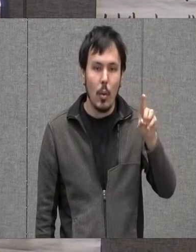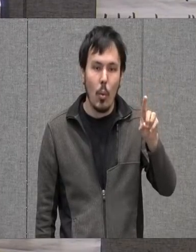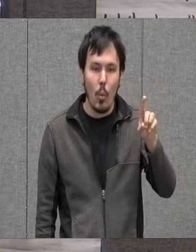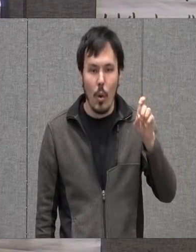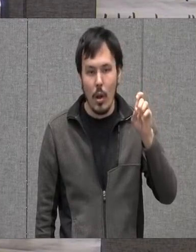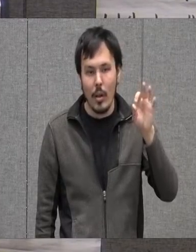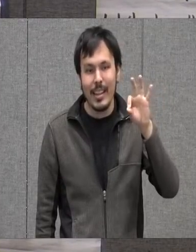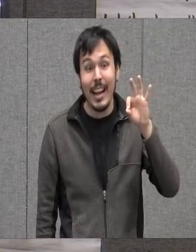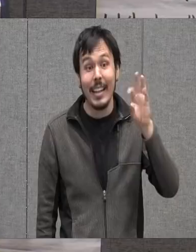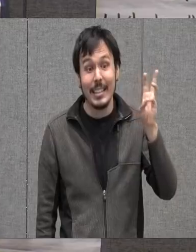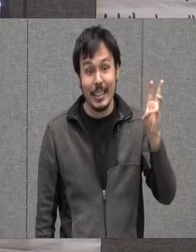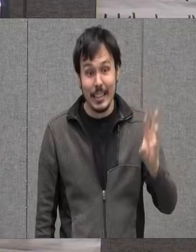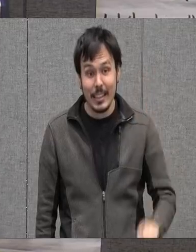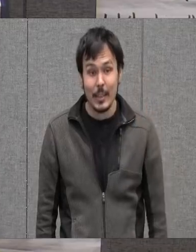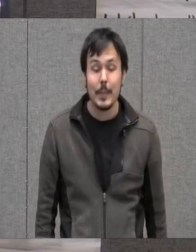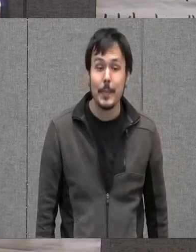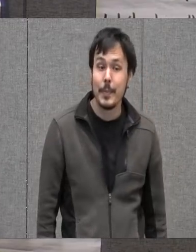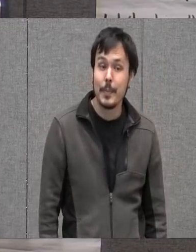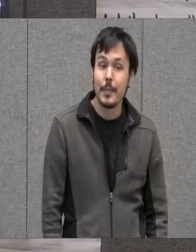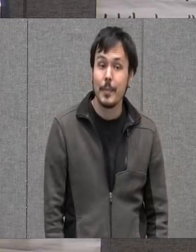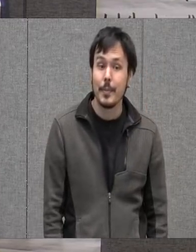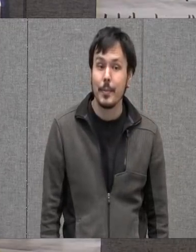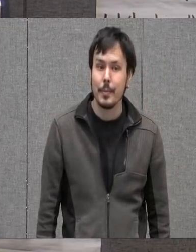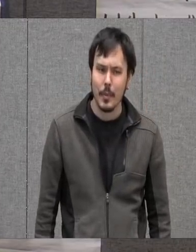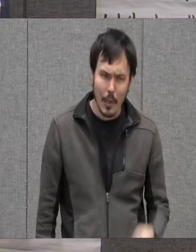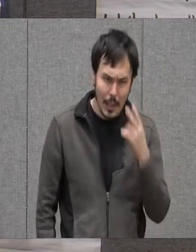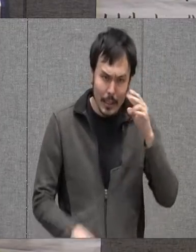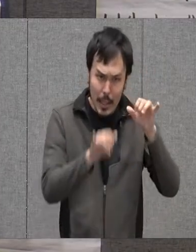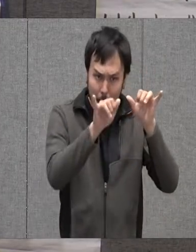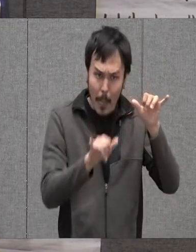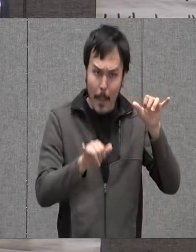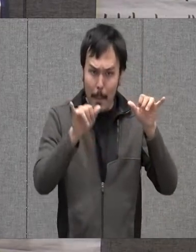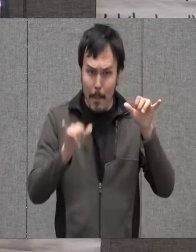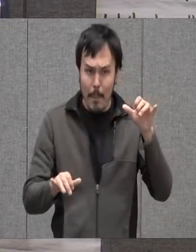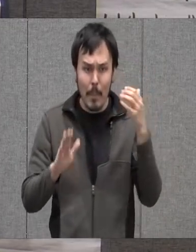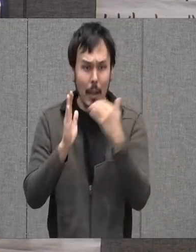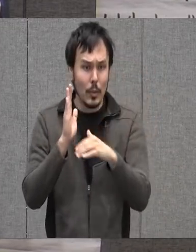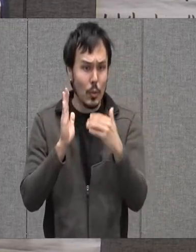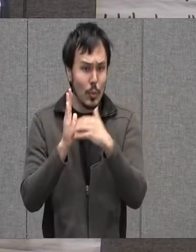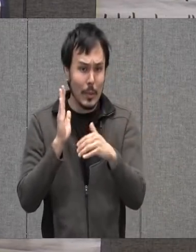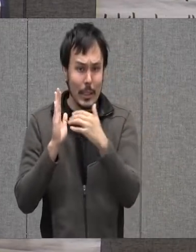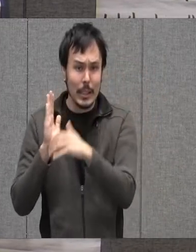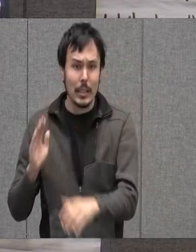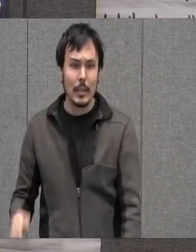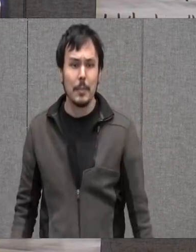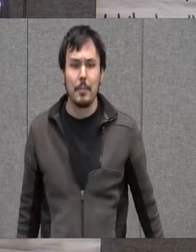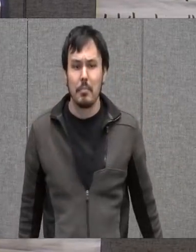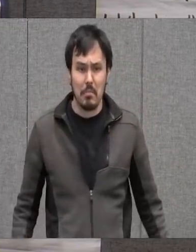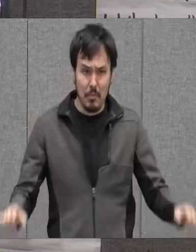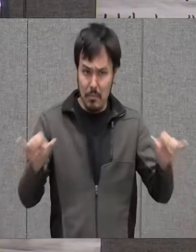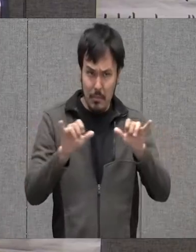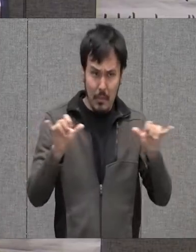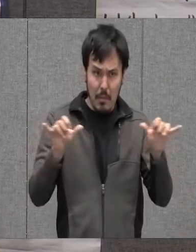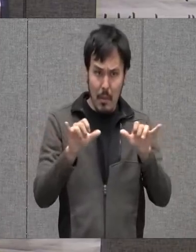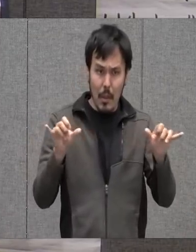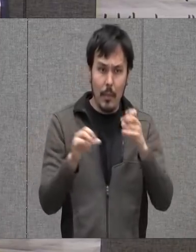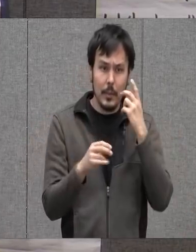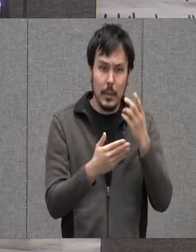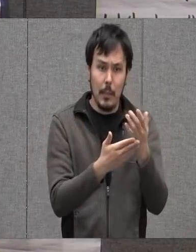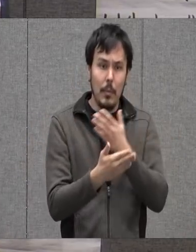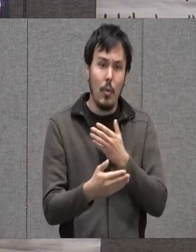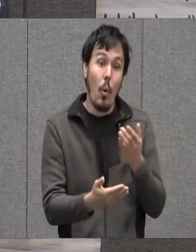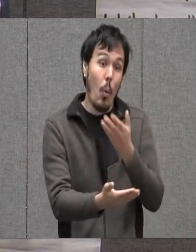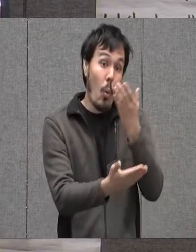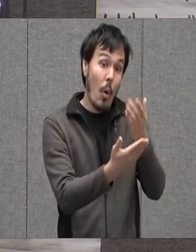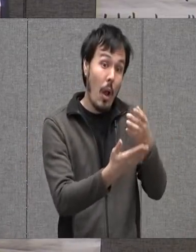186, 196. Do you see that pattern repeat itself again? This same pattern that we have here. As soon as we get